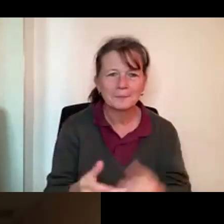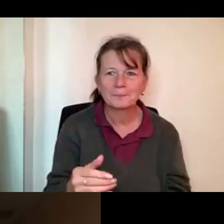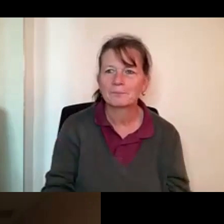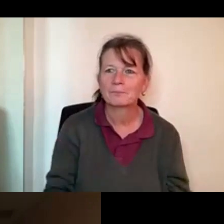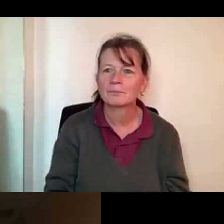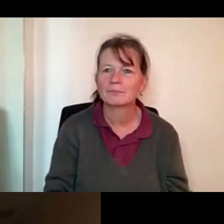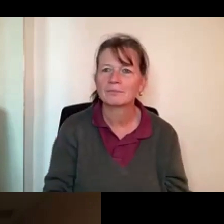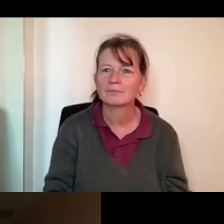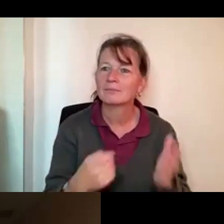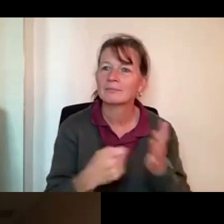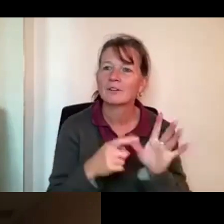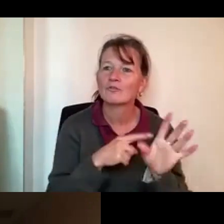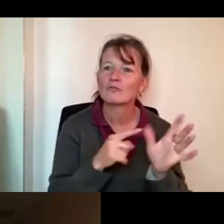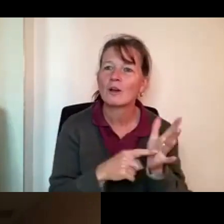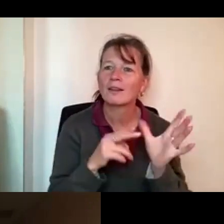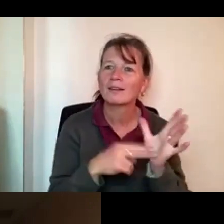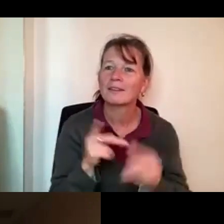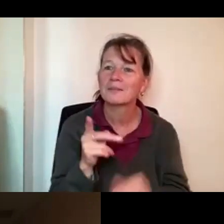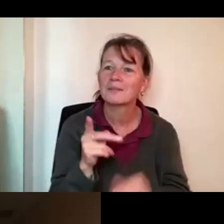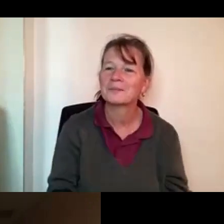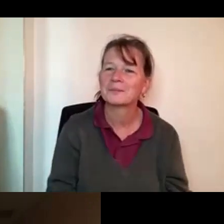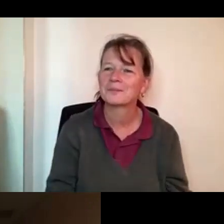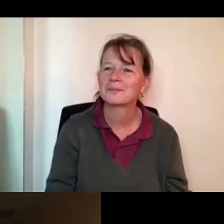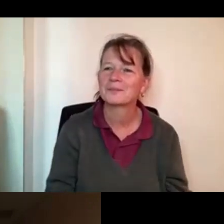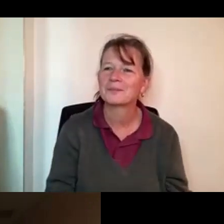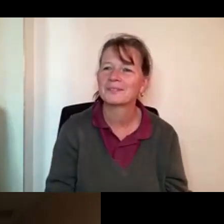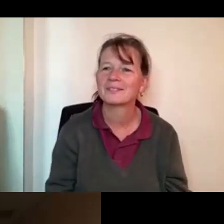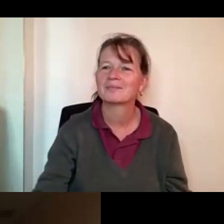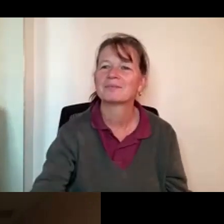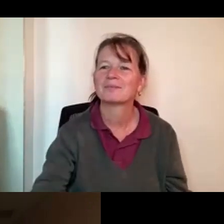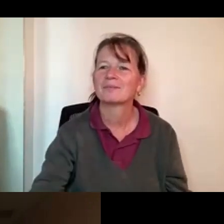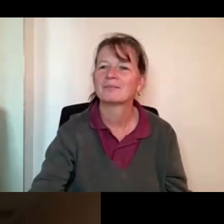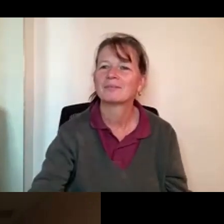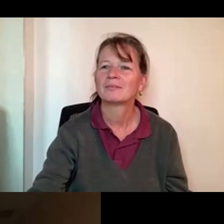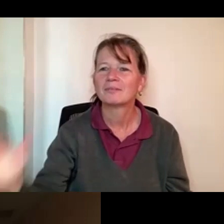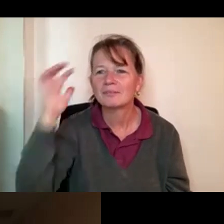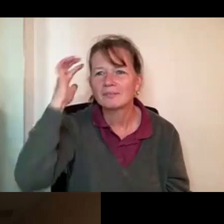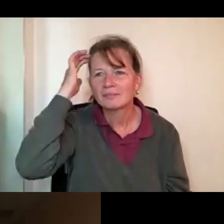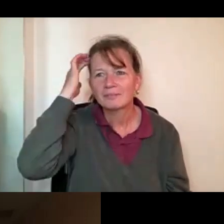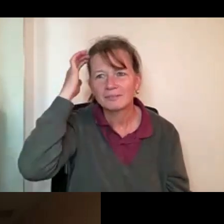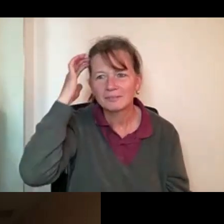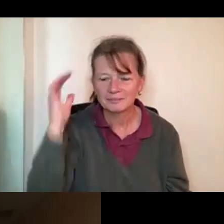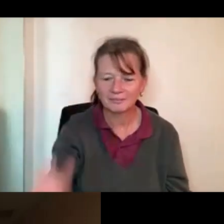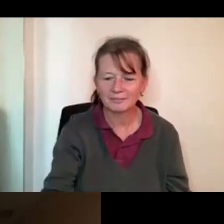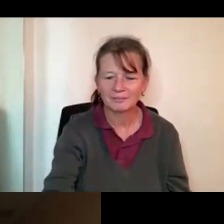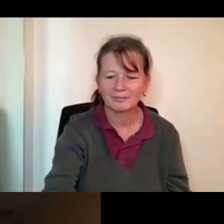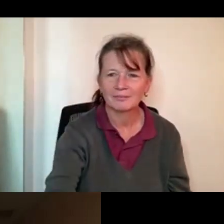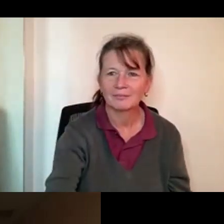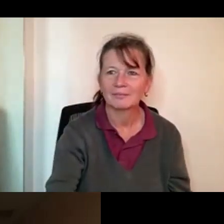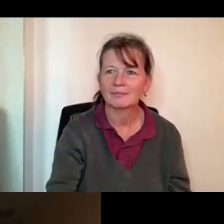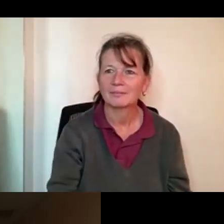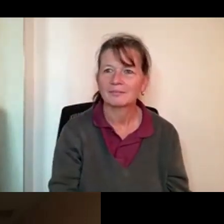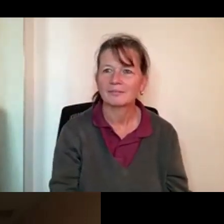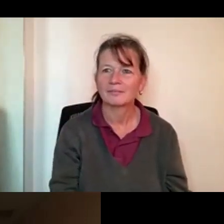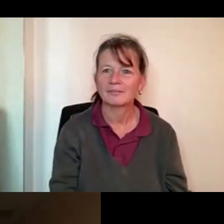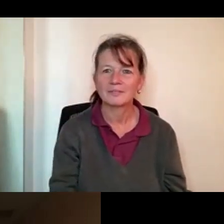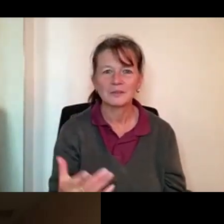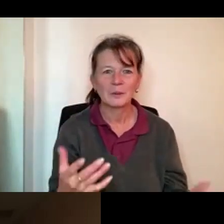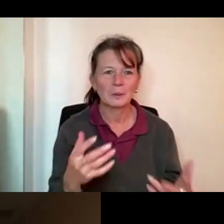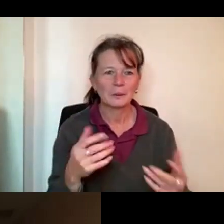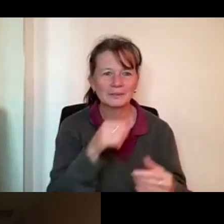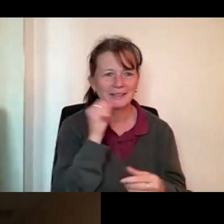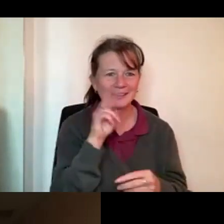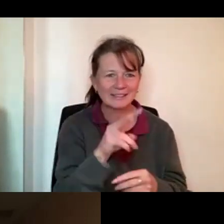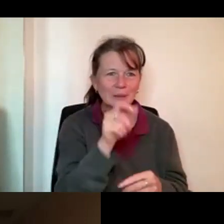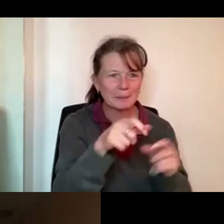Mylan, do you want to go first? Hi. Lovely to meet all of you who I don't know. Hello to the people that I do know. I haven't seen some of